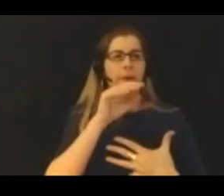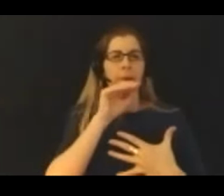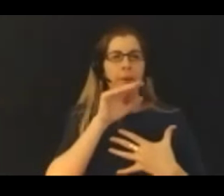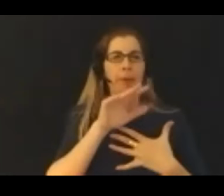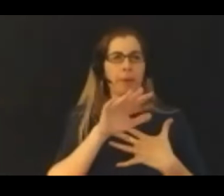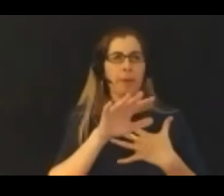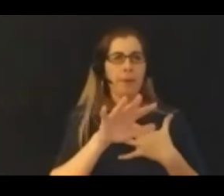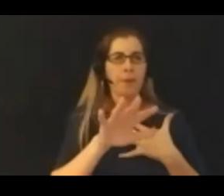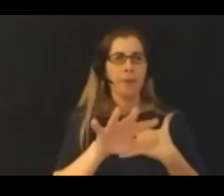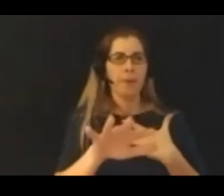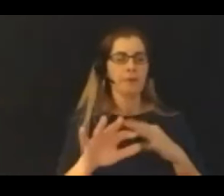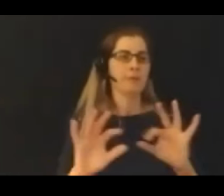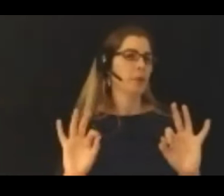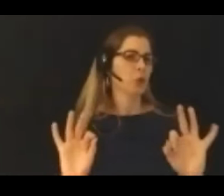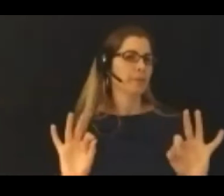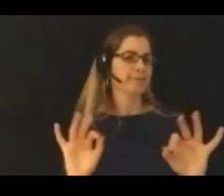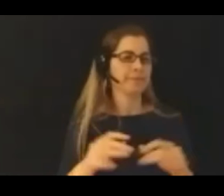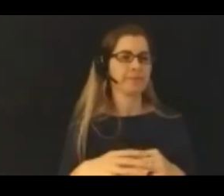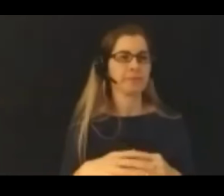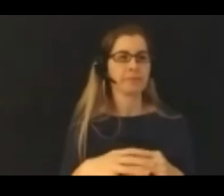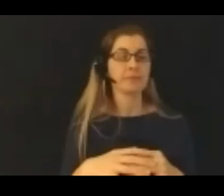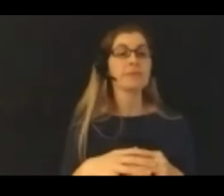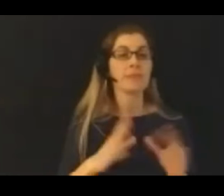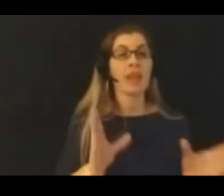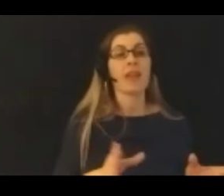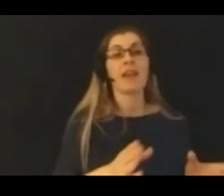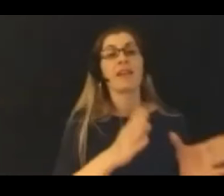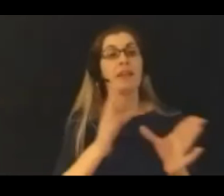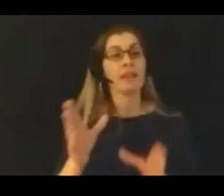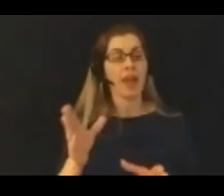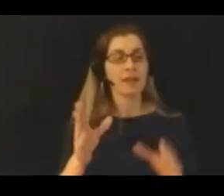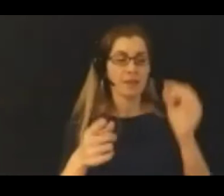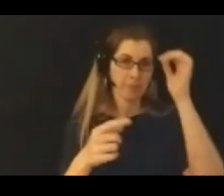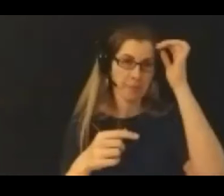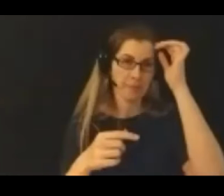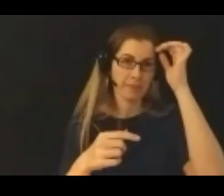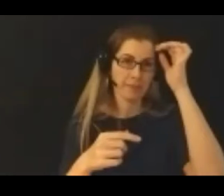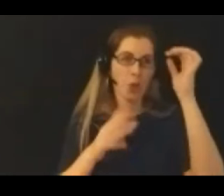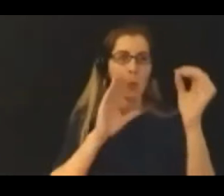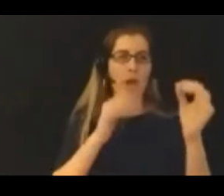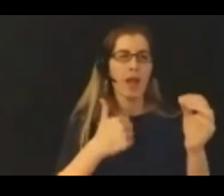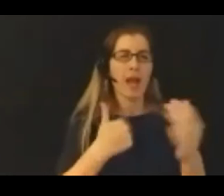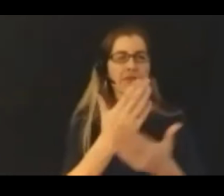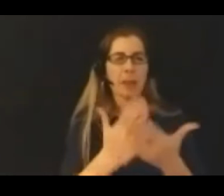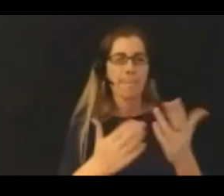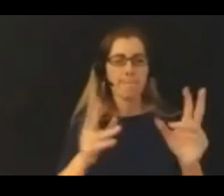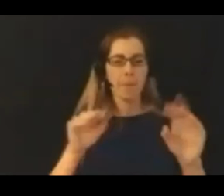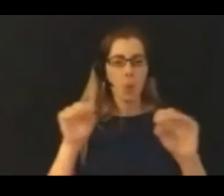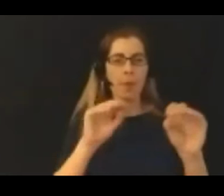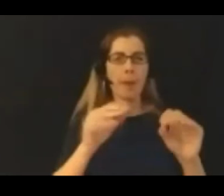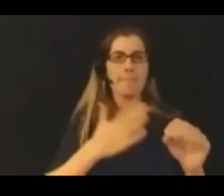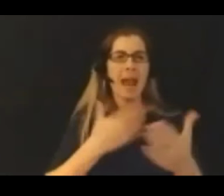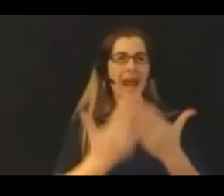Good. The next pattern in the brain dance warm-up is we're actually going to have some tactile stimulation. So I'm going to rub my